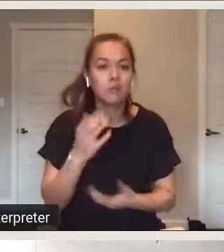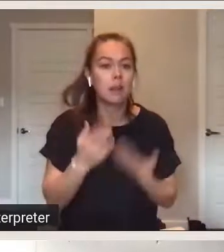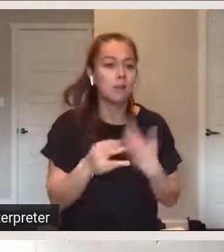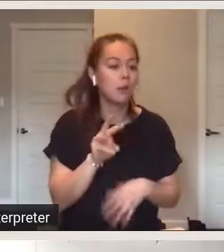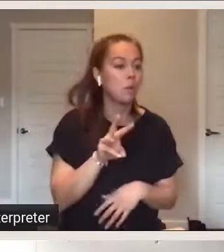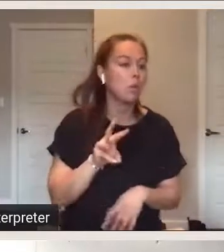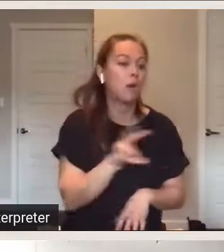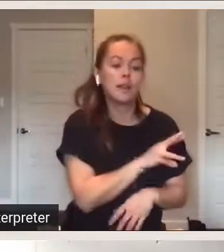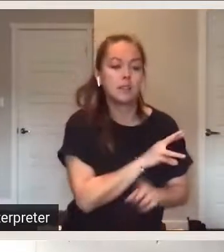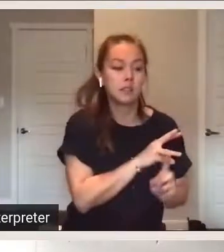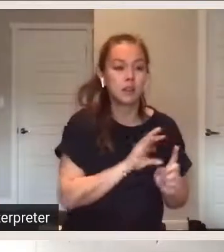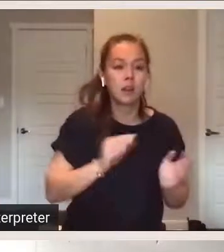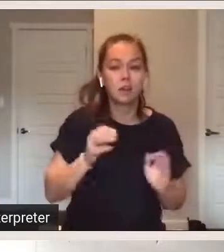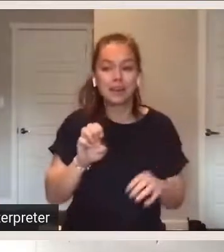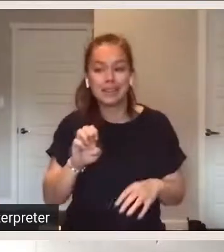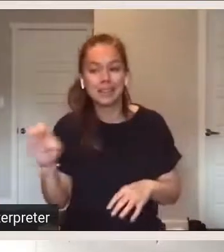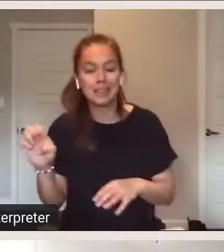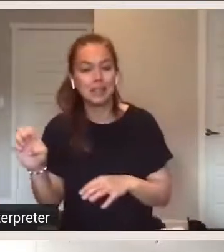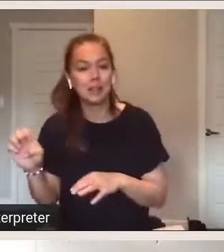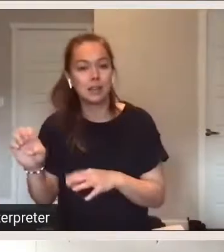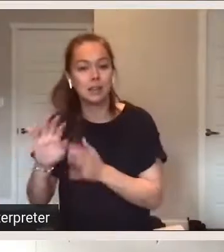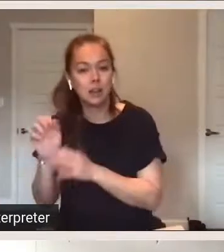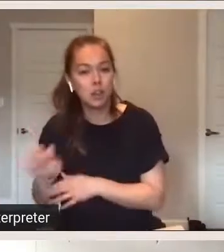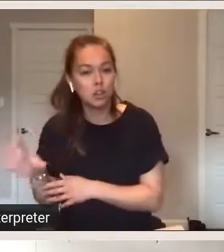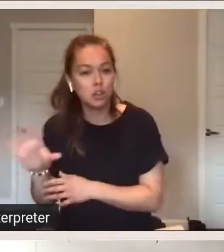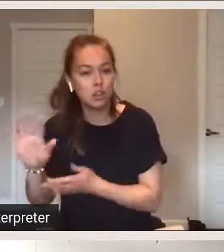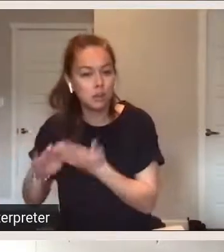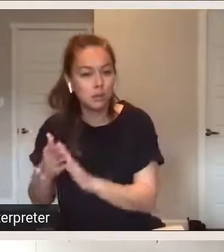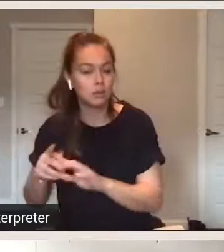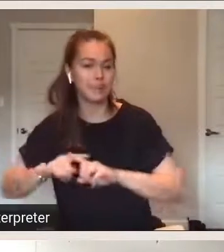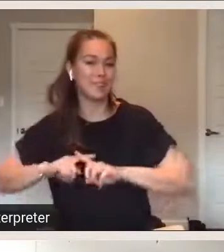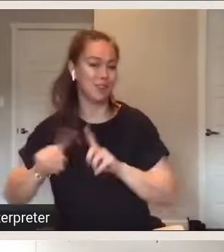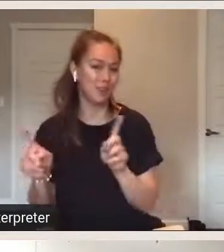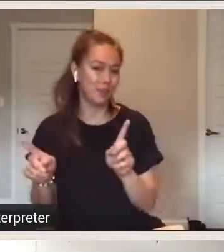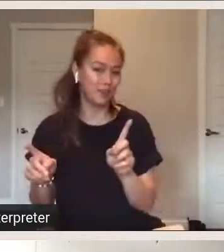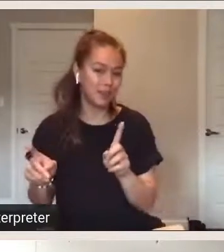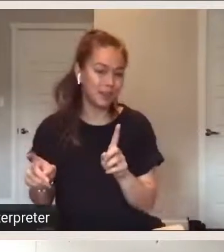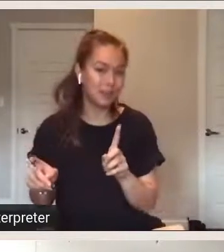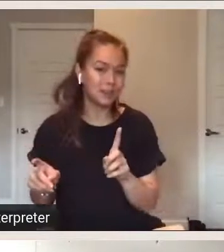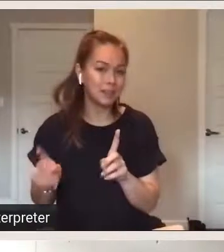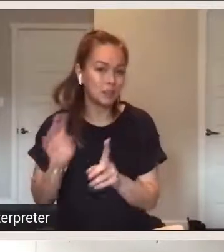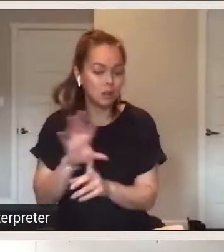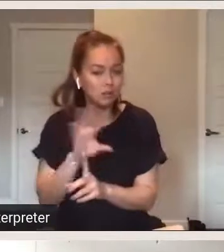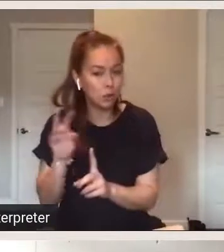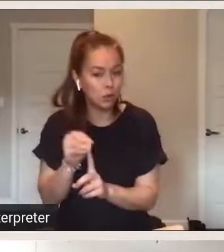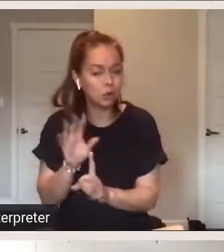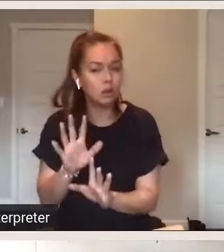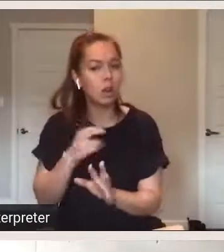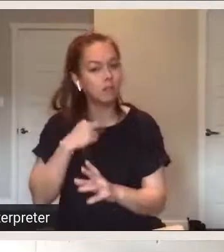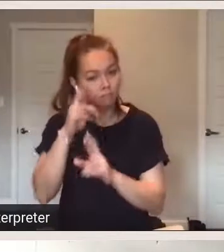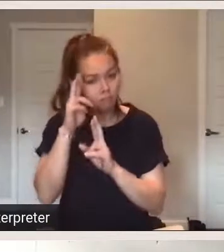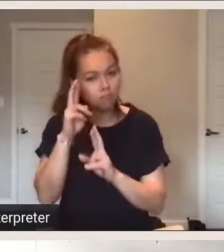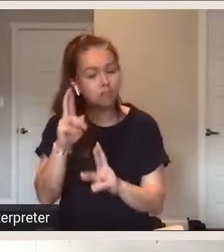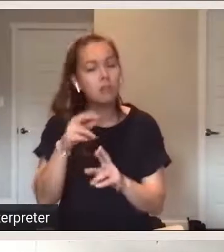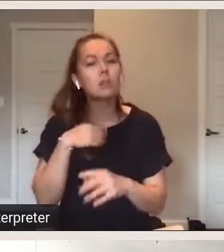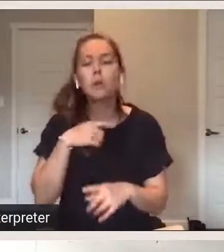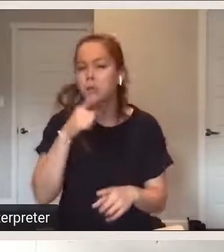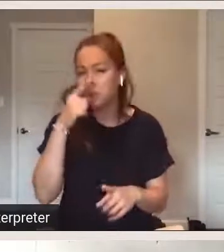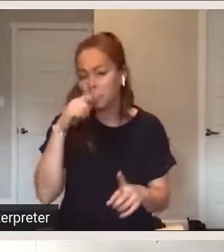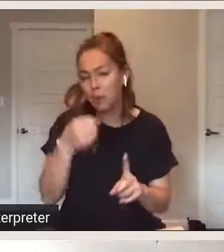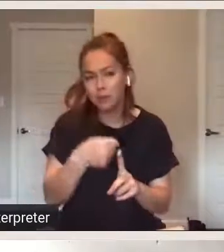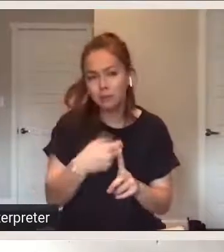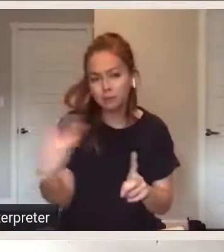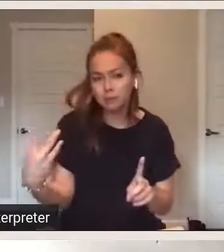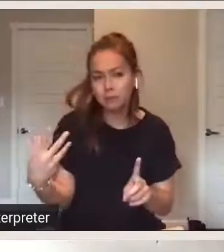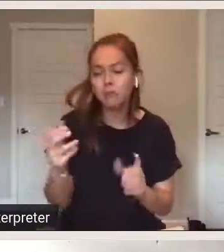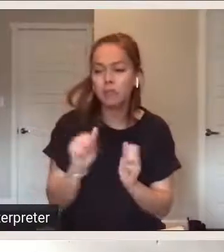way that it might in, I guess, in traditional and cultural kind of folklore. So on that, can you just share a bit more